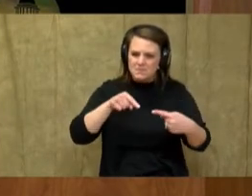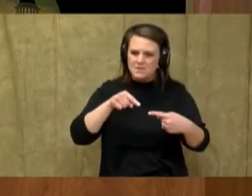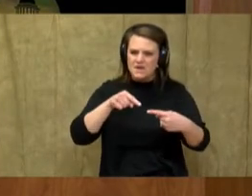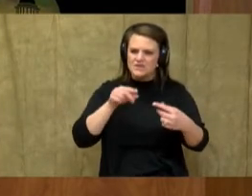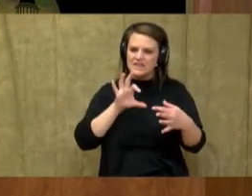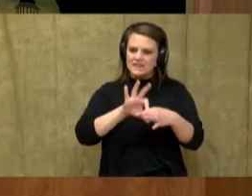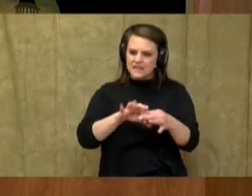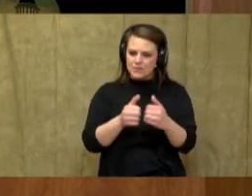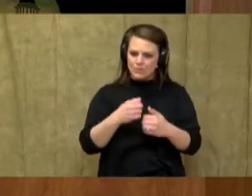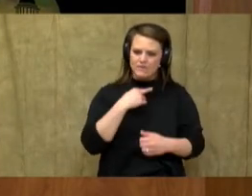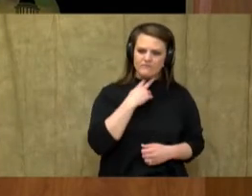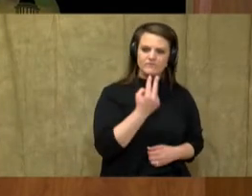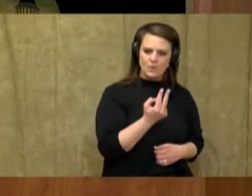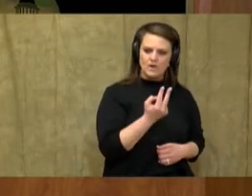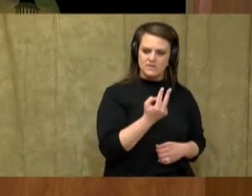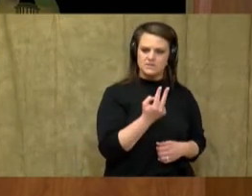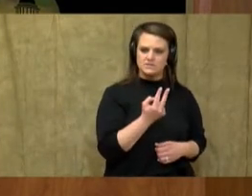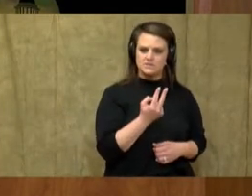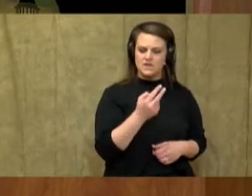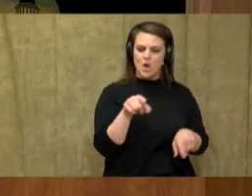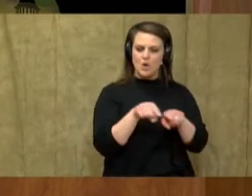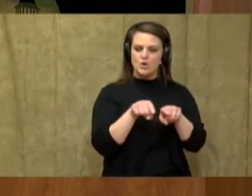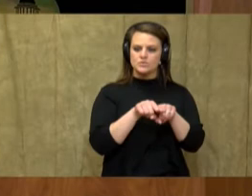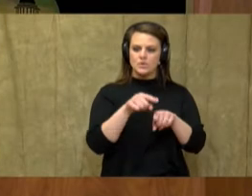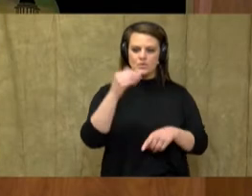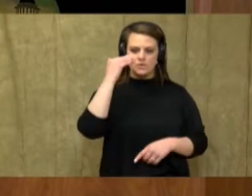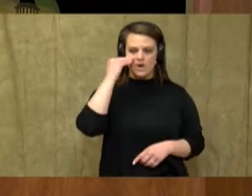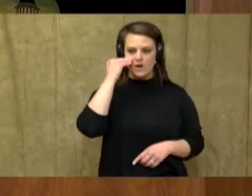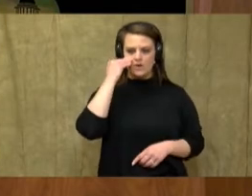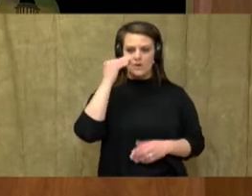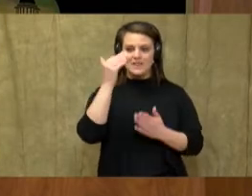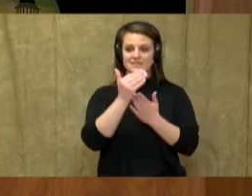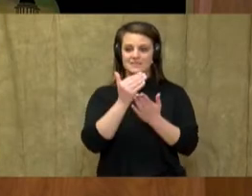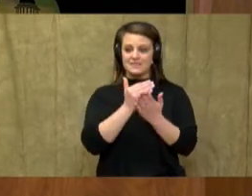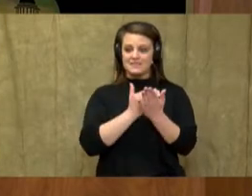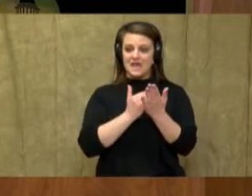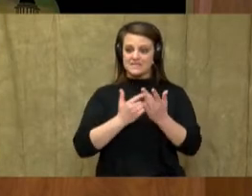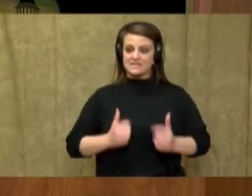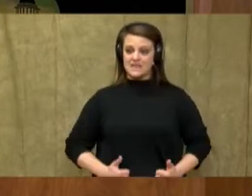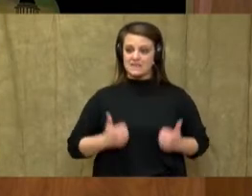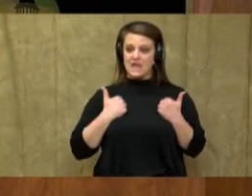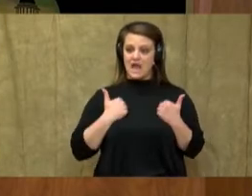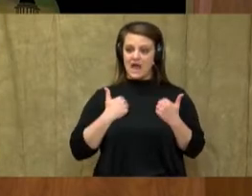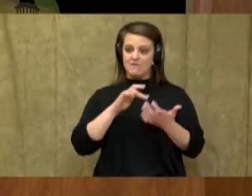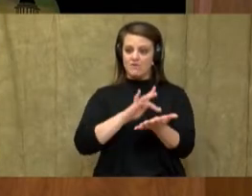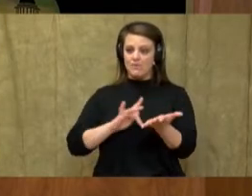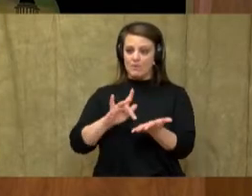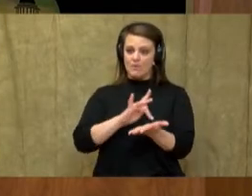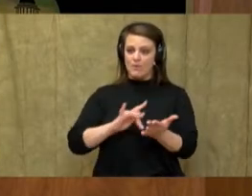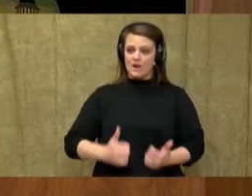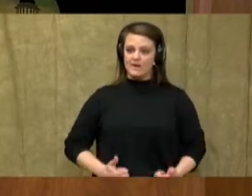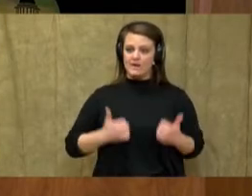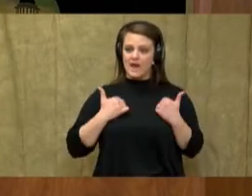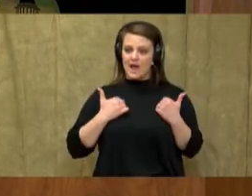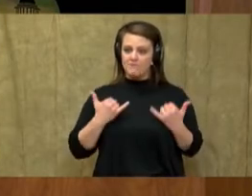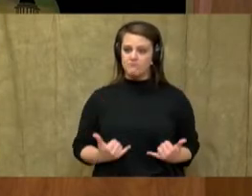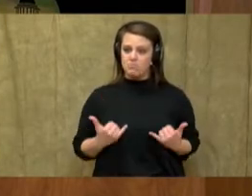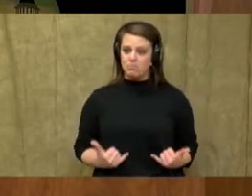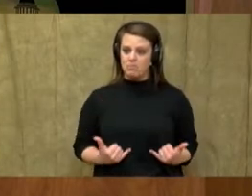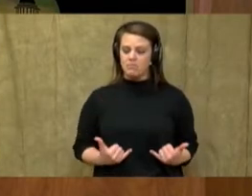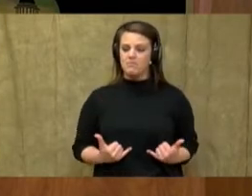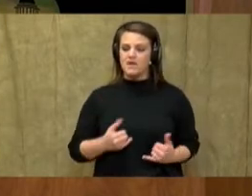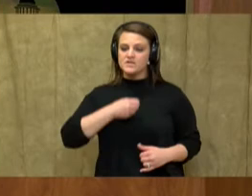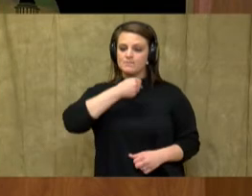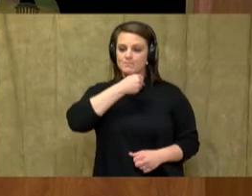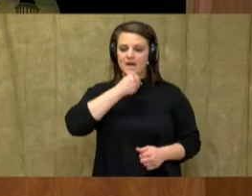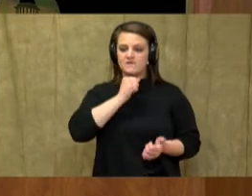voice. I also know that these lessons are live, but they're also recorded. So my microphone helps it